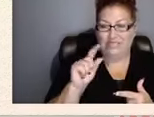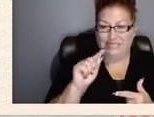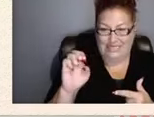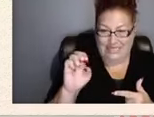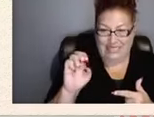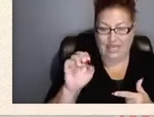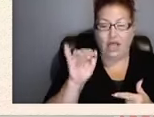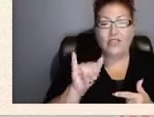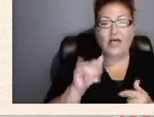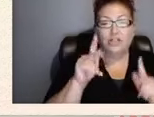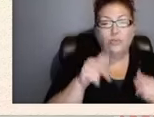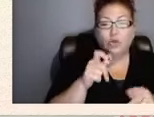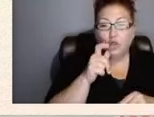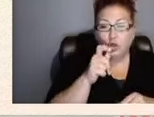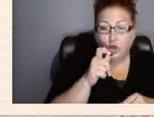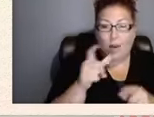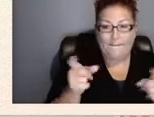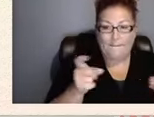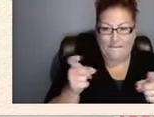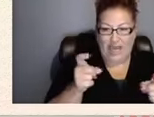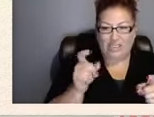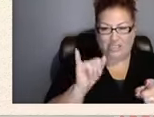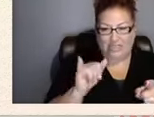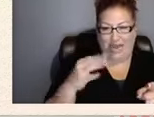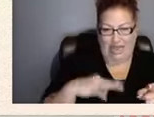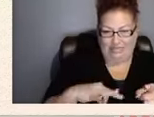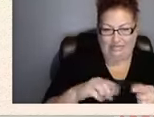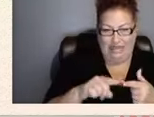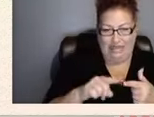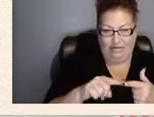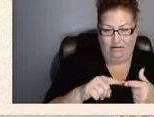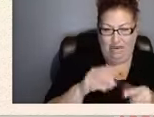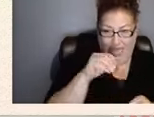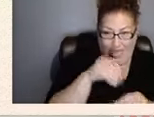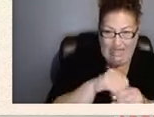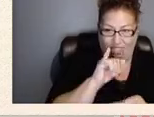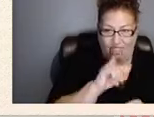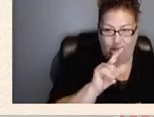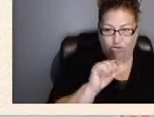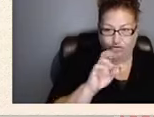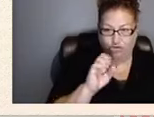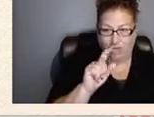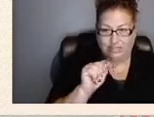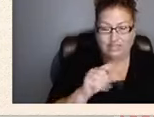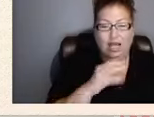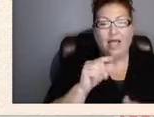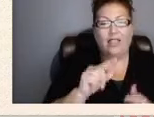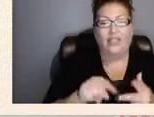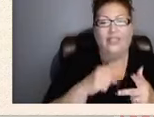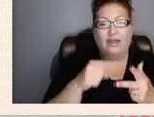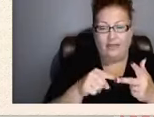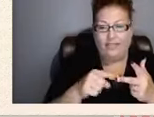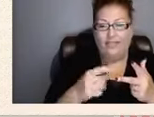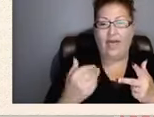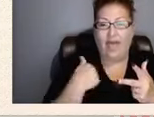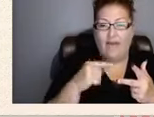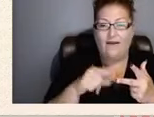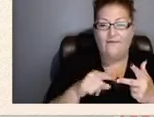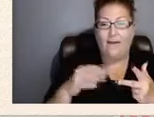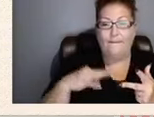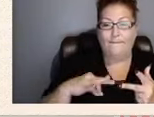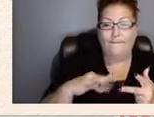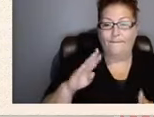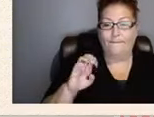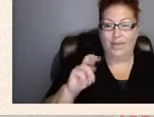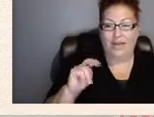person who manages the assets that are in the trust. And then there is the beneficiary of the